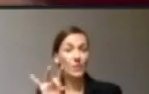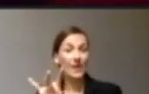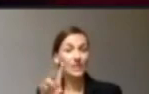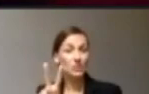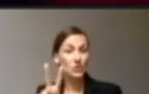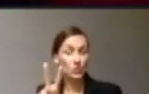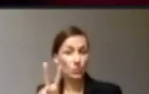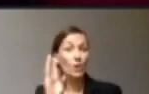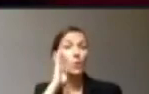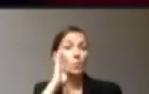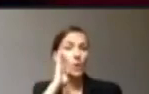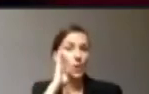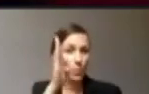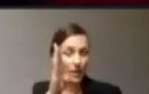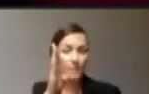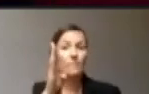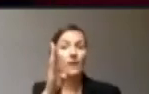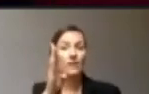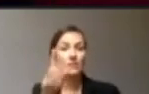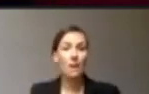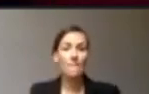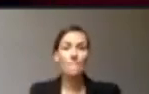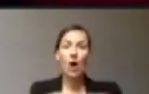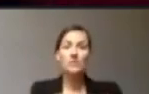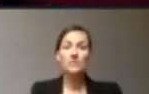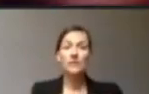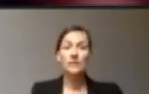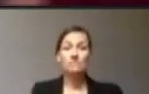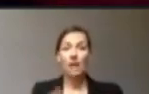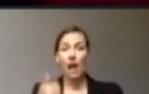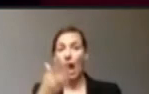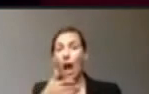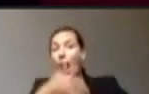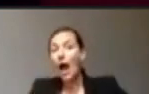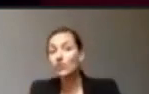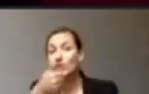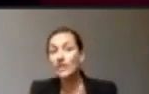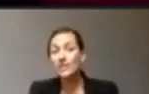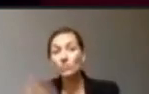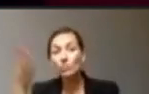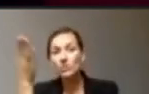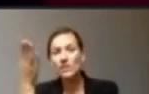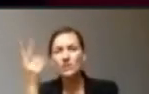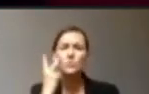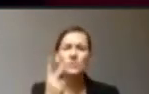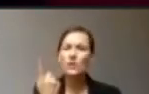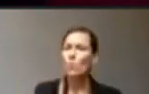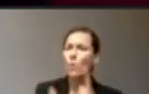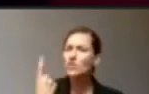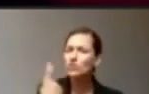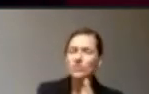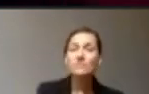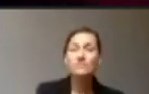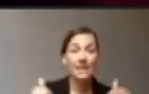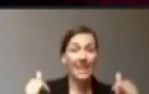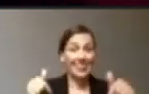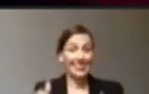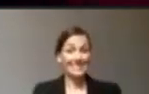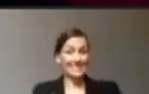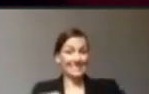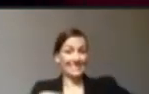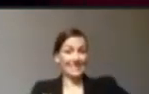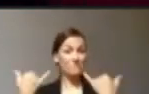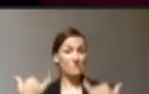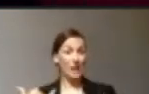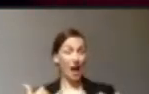And we will be pausing after each one of our presenters to find out, in fact, if we have some questions. So this is my time now that I